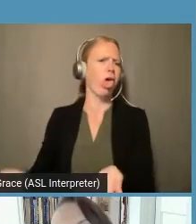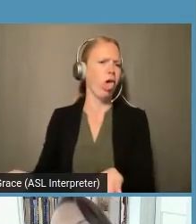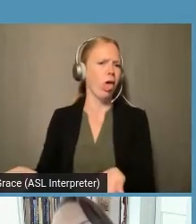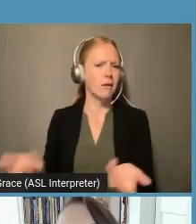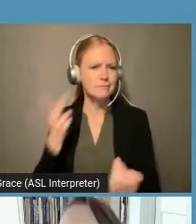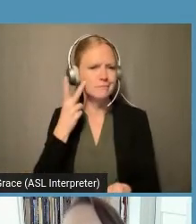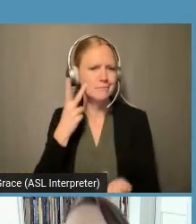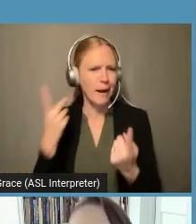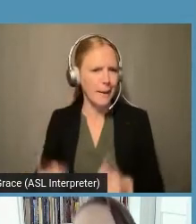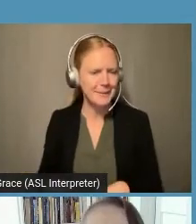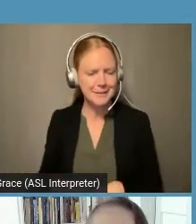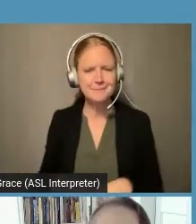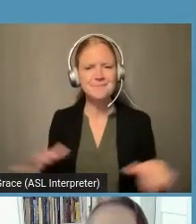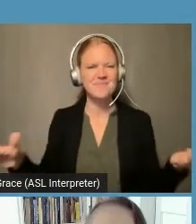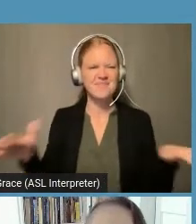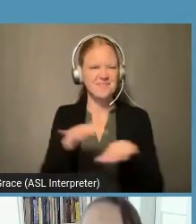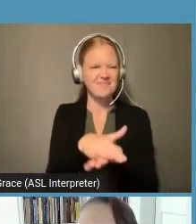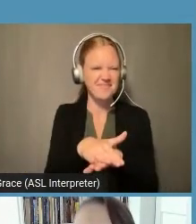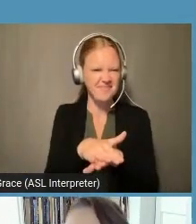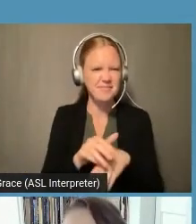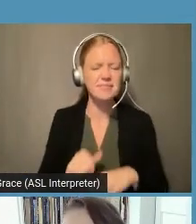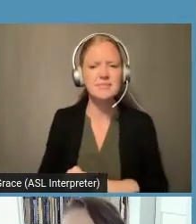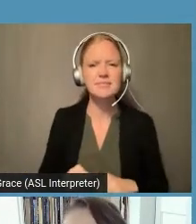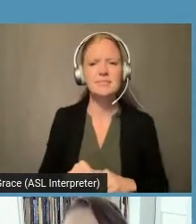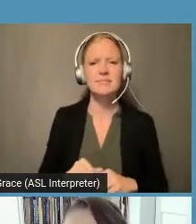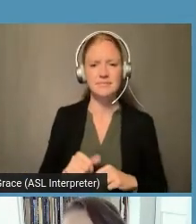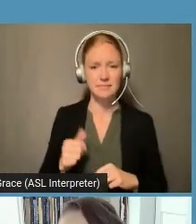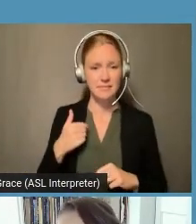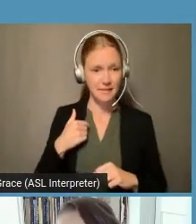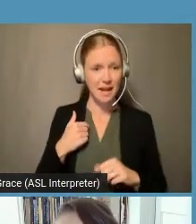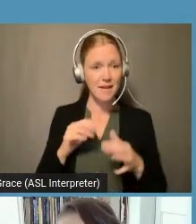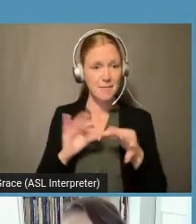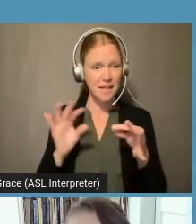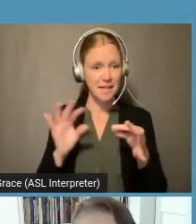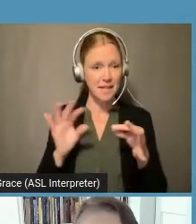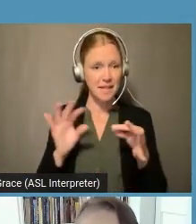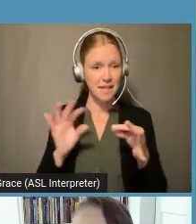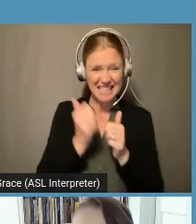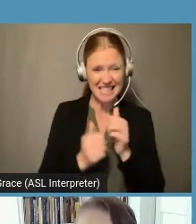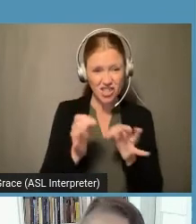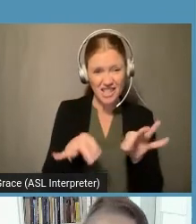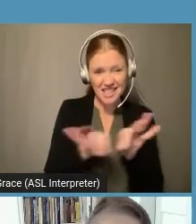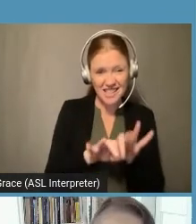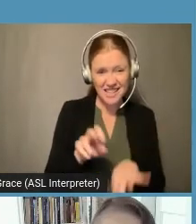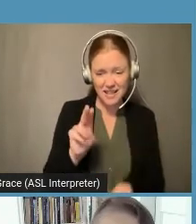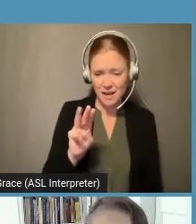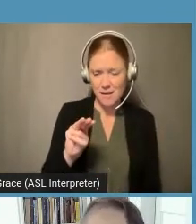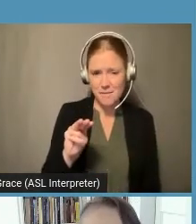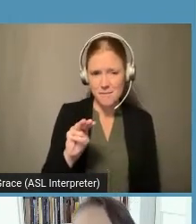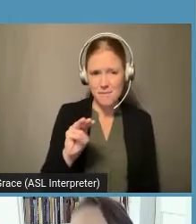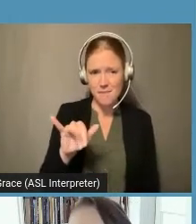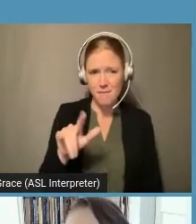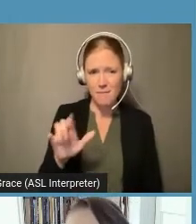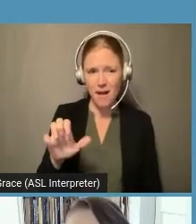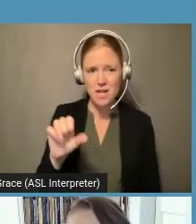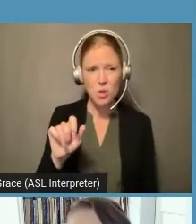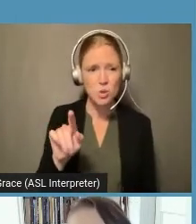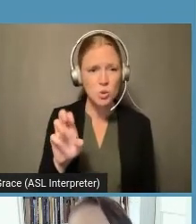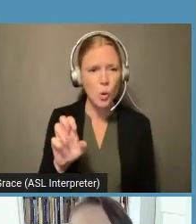pages, about how long each key milestone takes, from kicking things off and